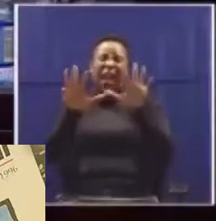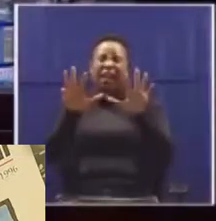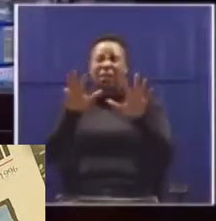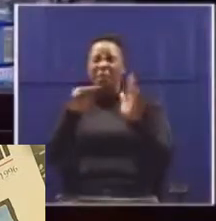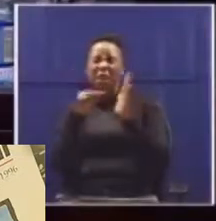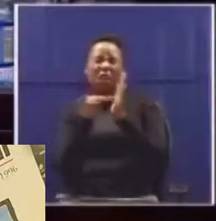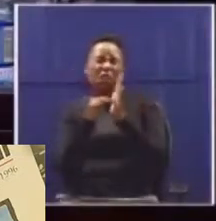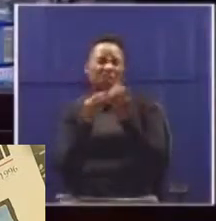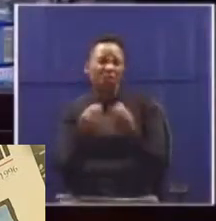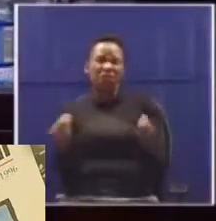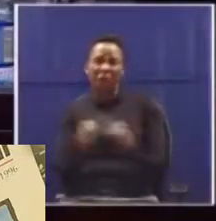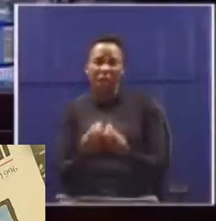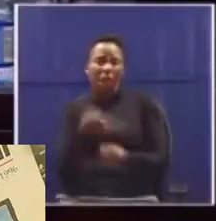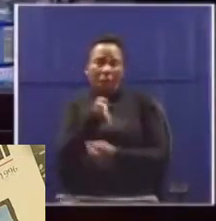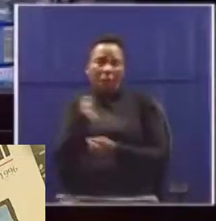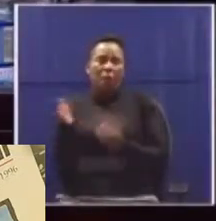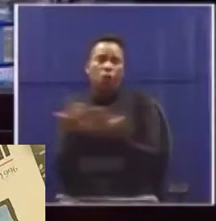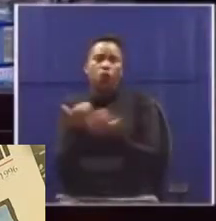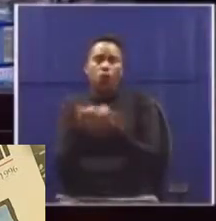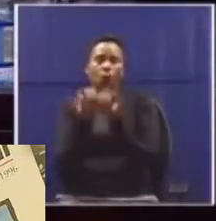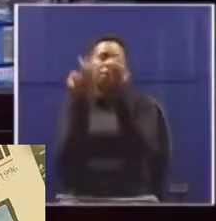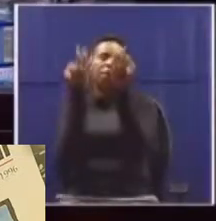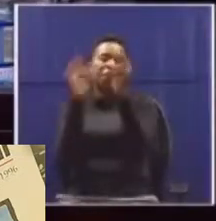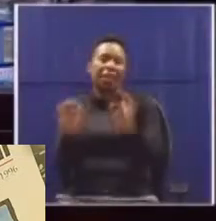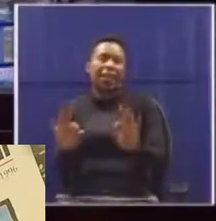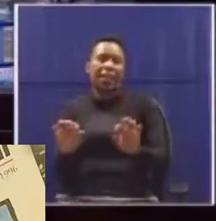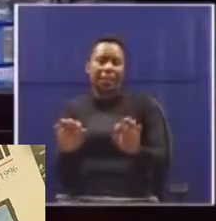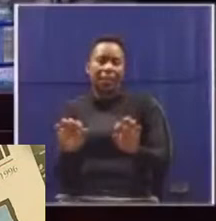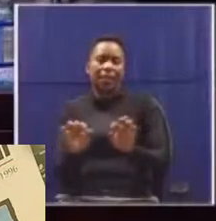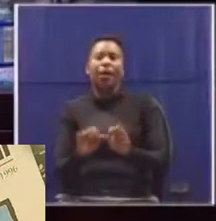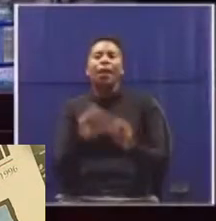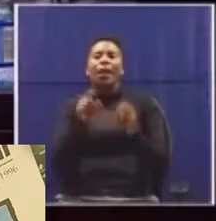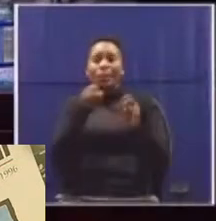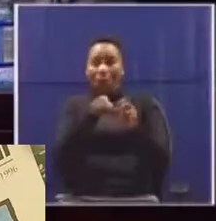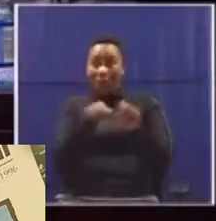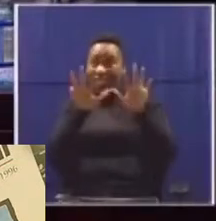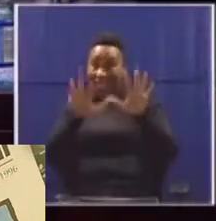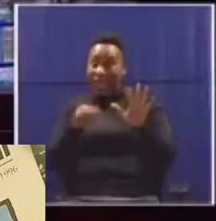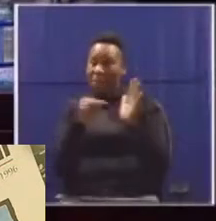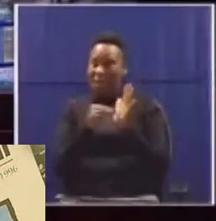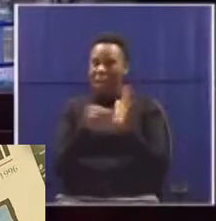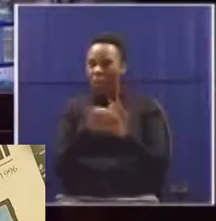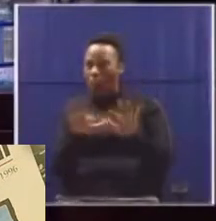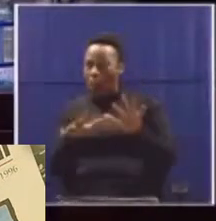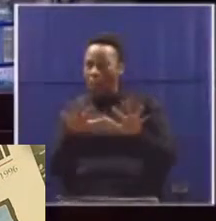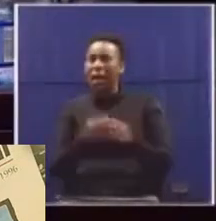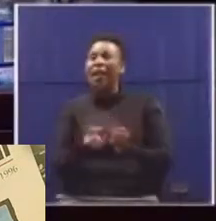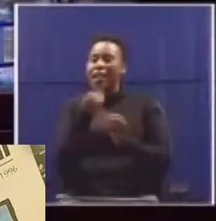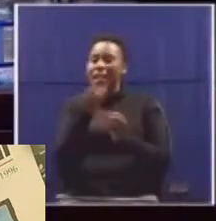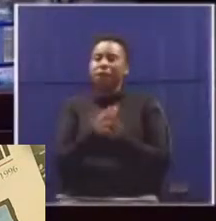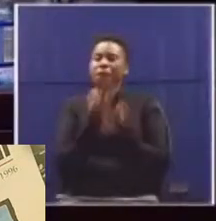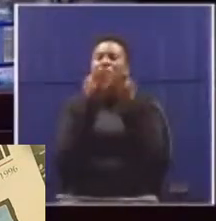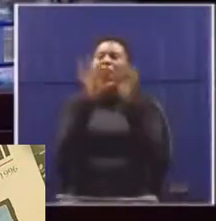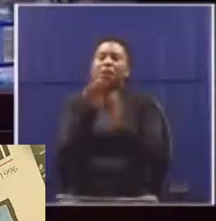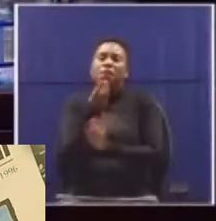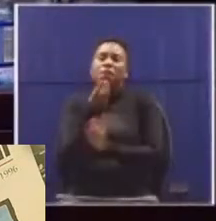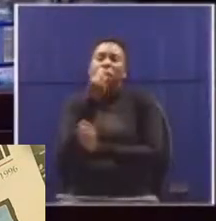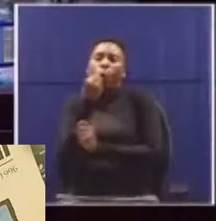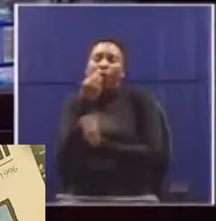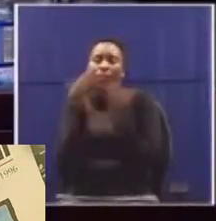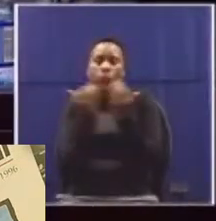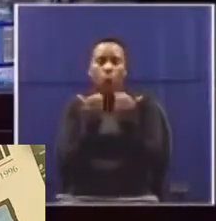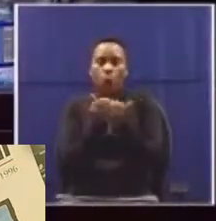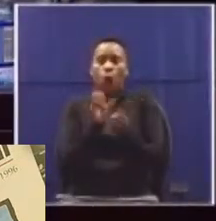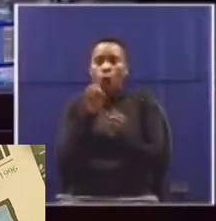million children are also provided with three meals at school so that not so that hunger does not